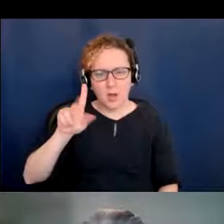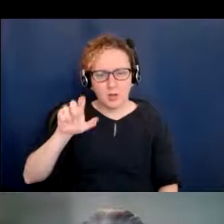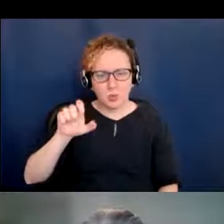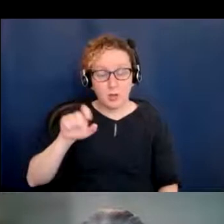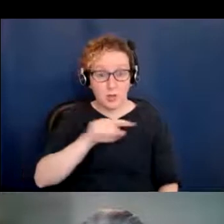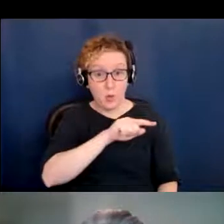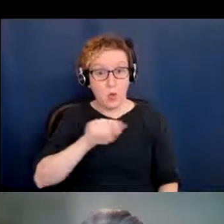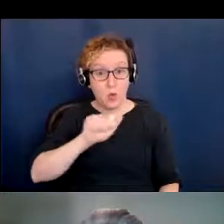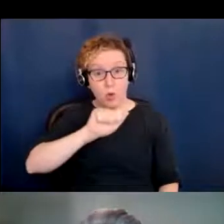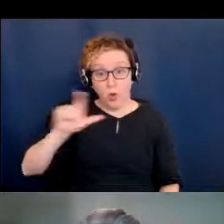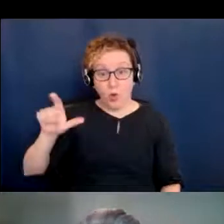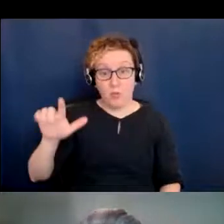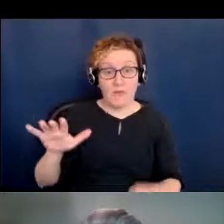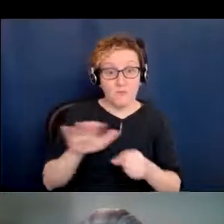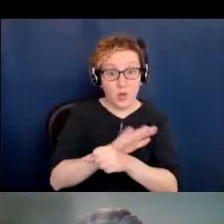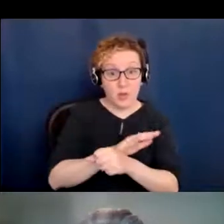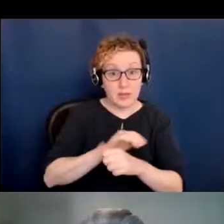accessible and online